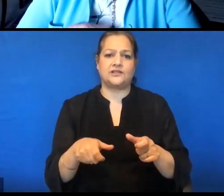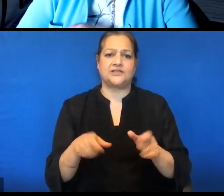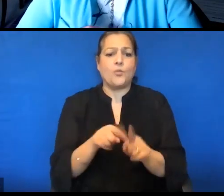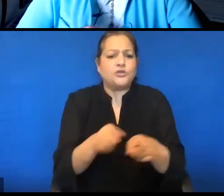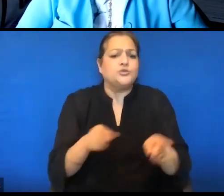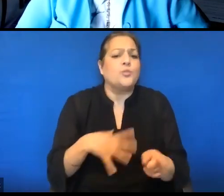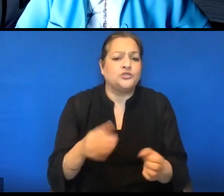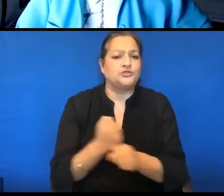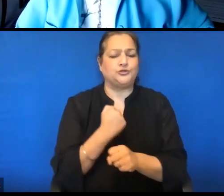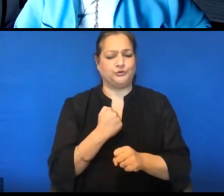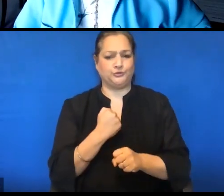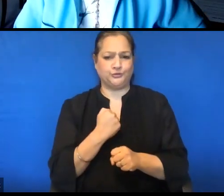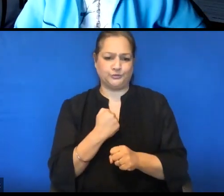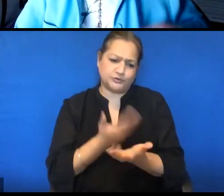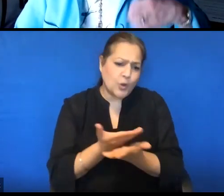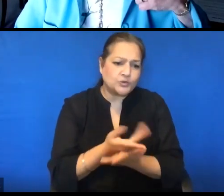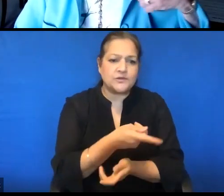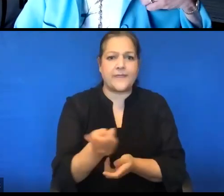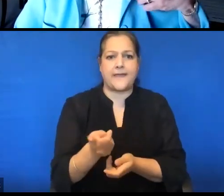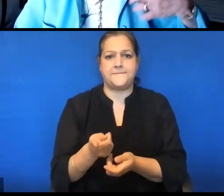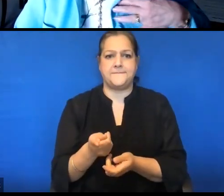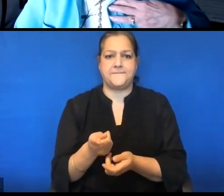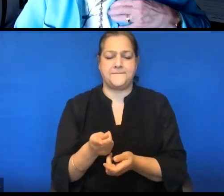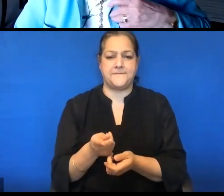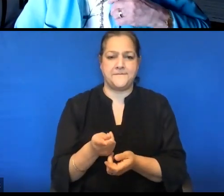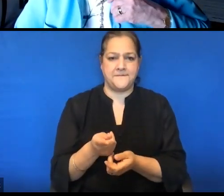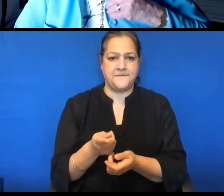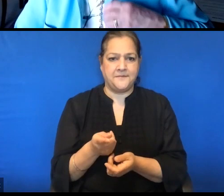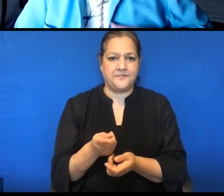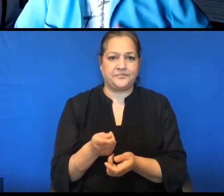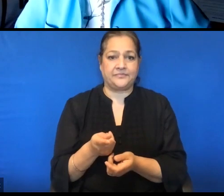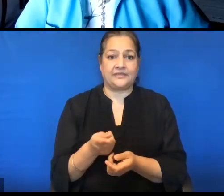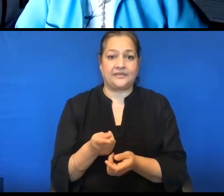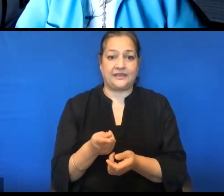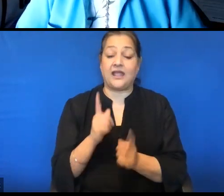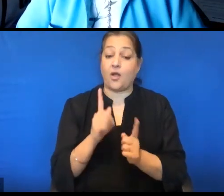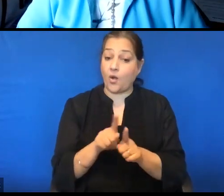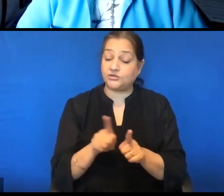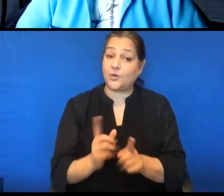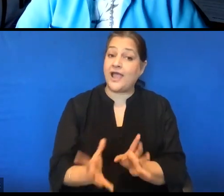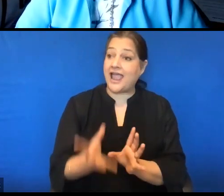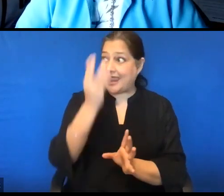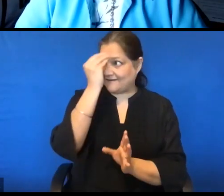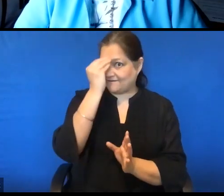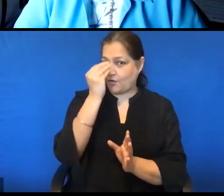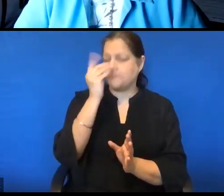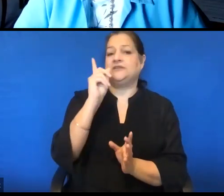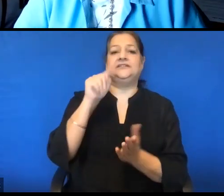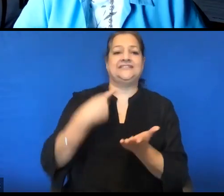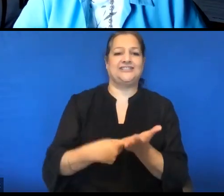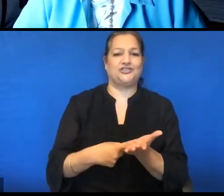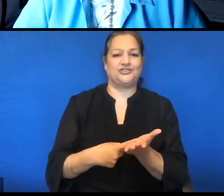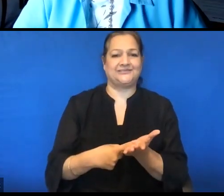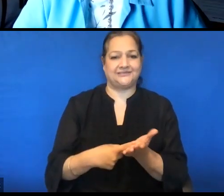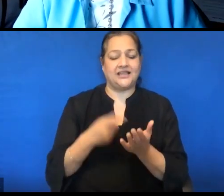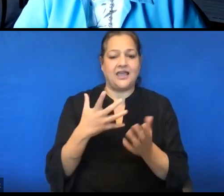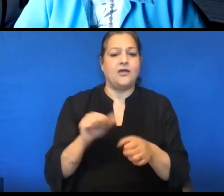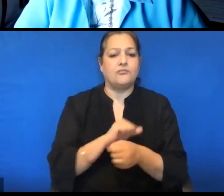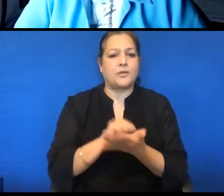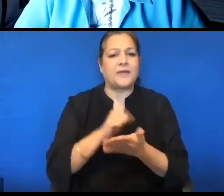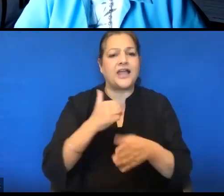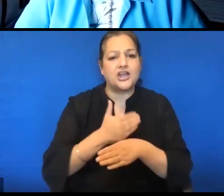do. And if you ensure that they've got making informed decisions, that's quite important, that, you know, they get proper careers advice, that